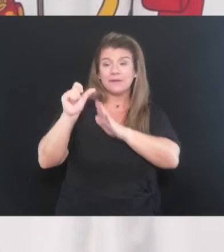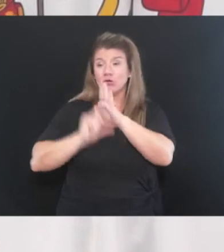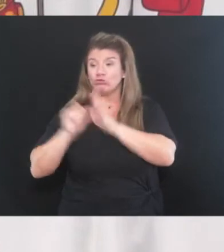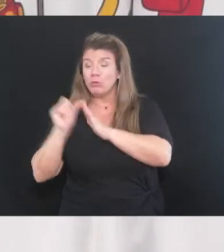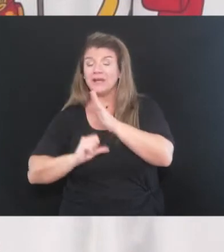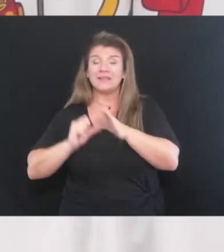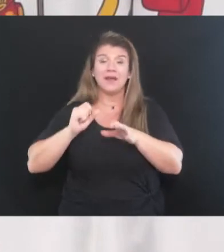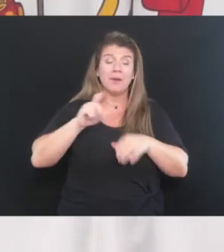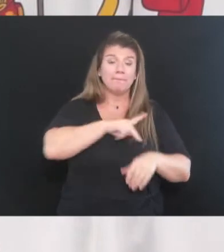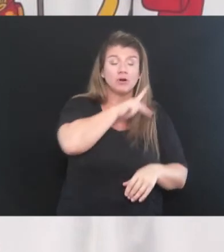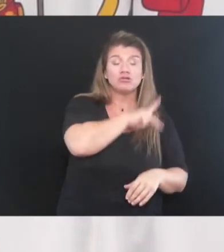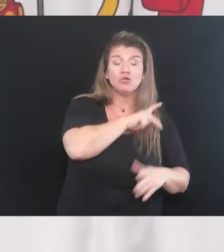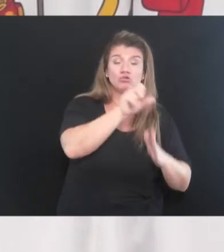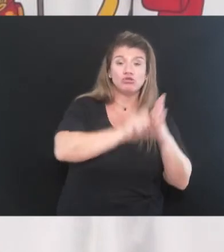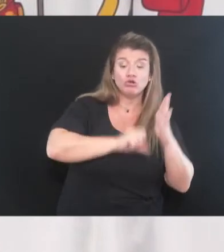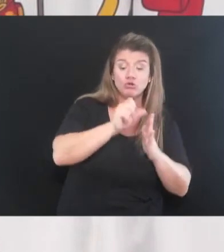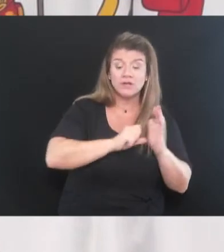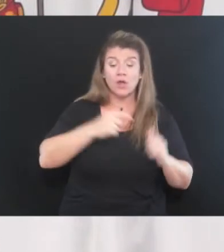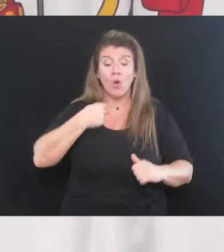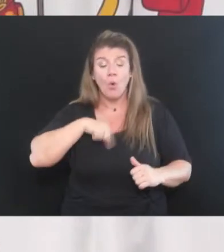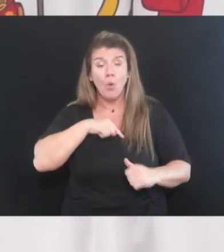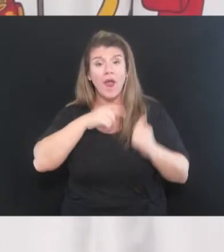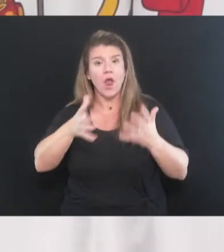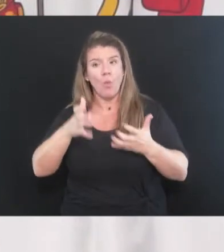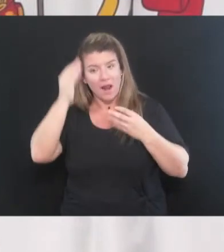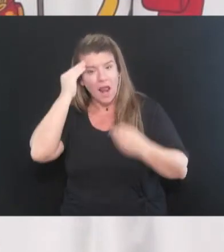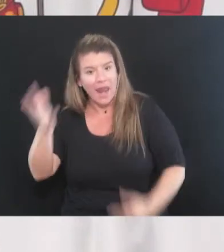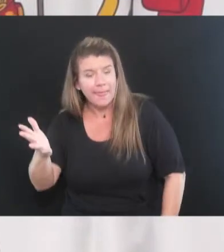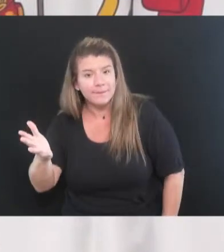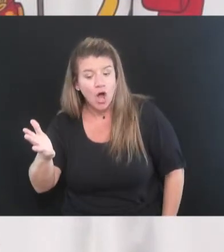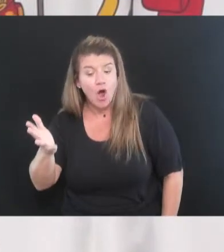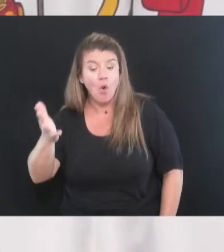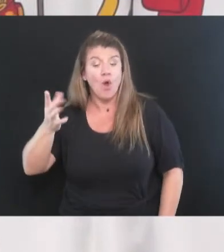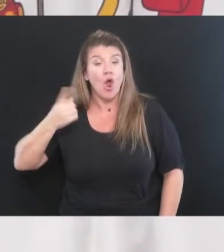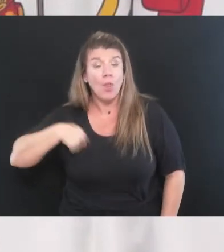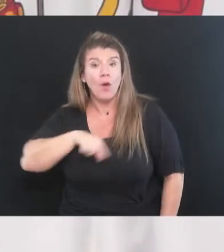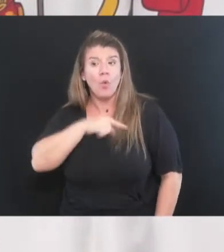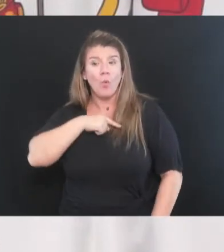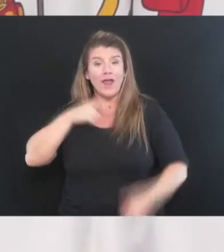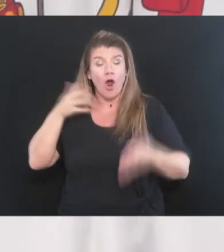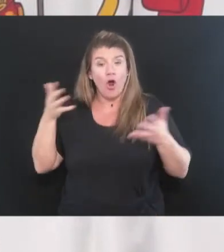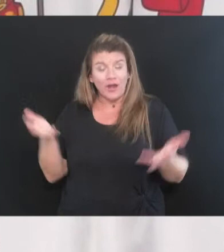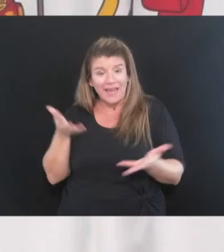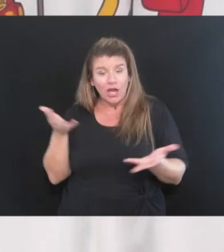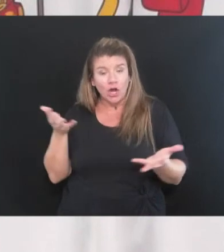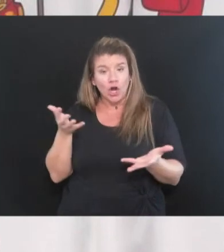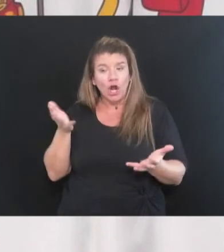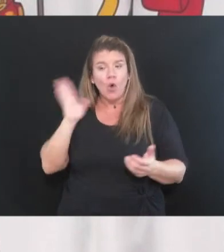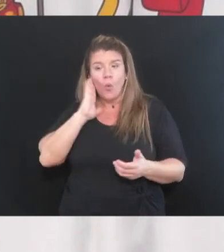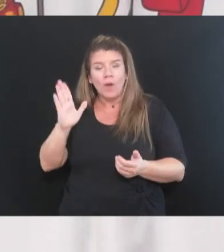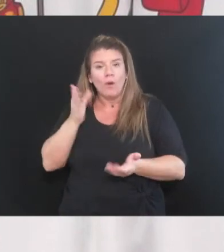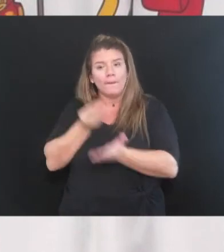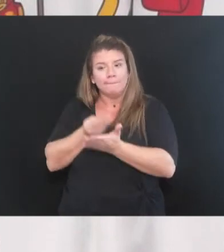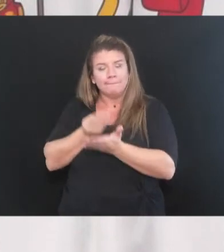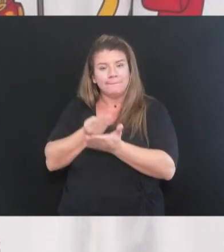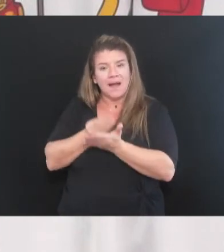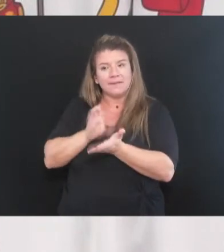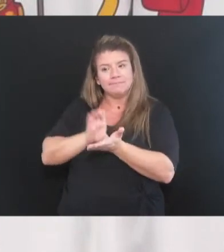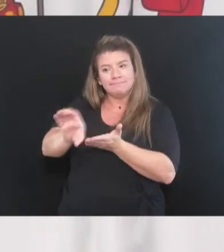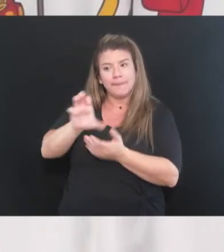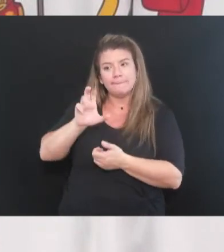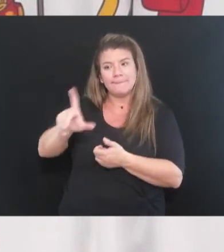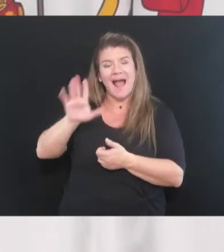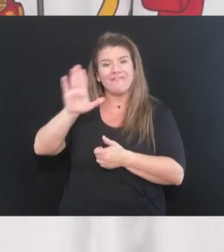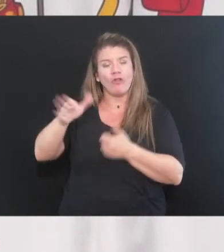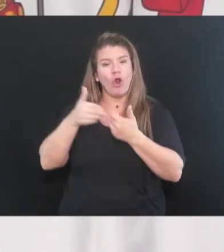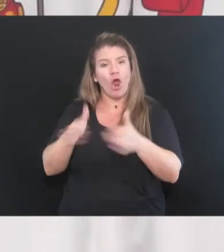and everything. We want to absolutely let them know that we're standing in the wings and we're going to reimburse them for losses that they